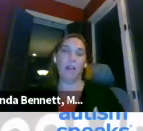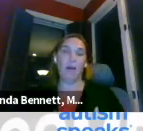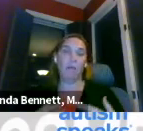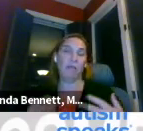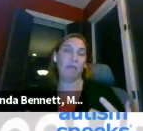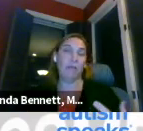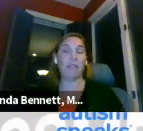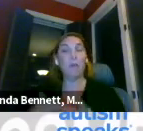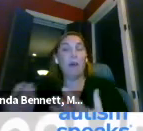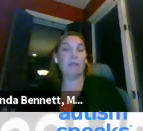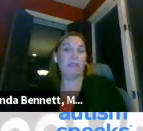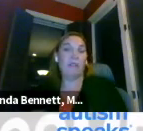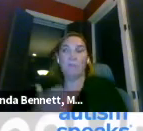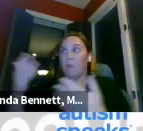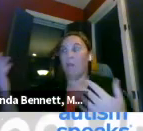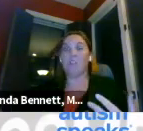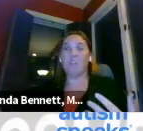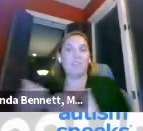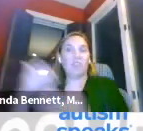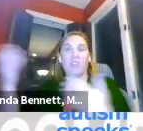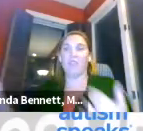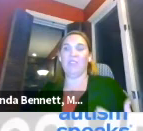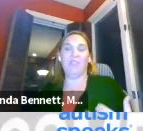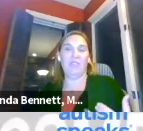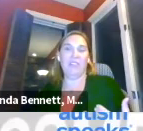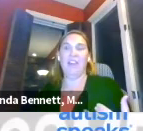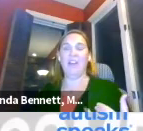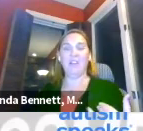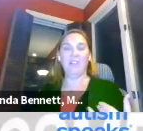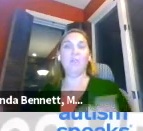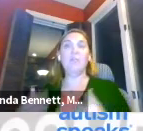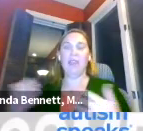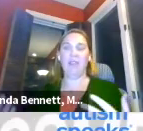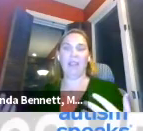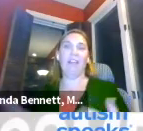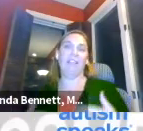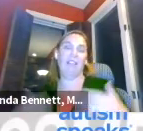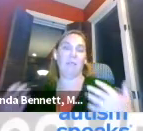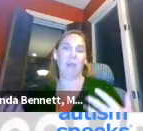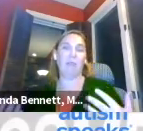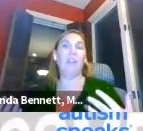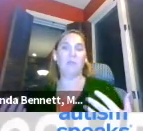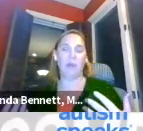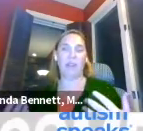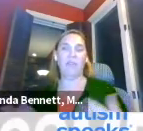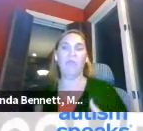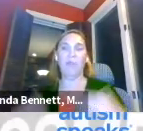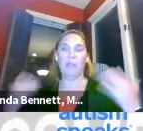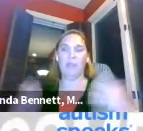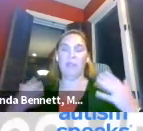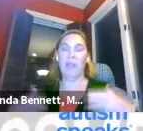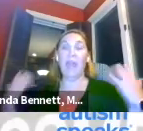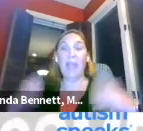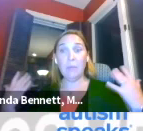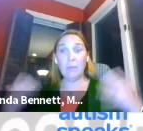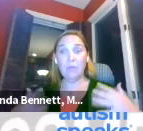classic symptoms that someone might see across the street or across a room and recognize as being a repetitive movement. It